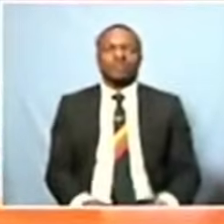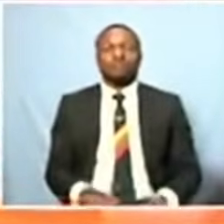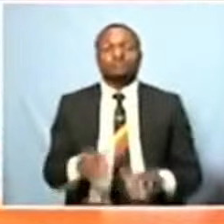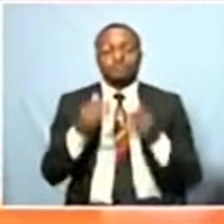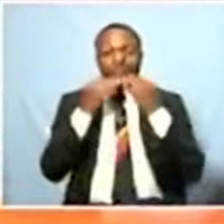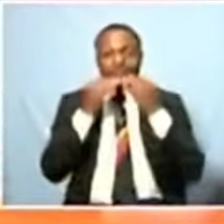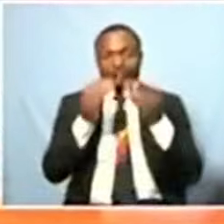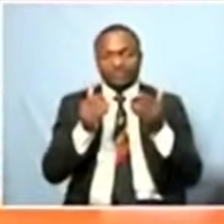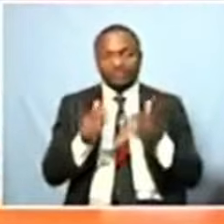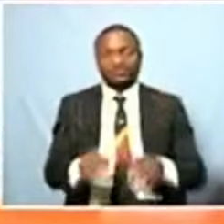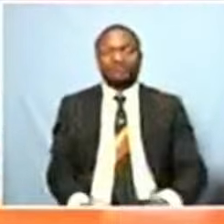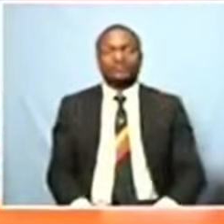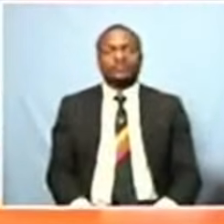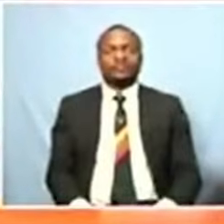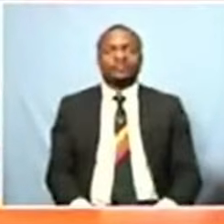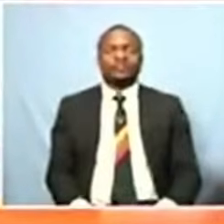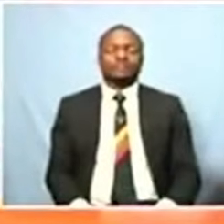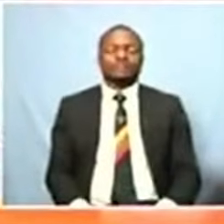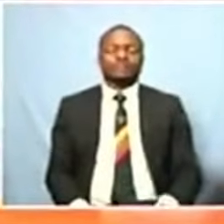Thank you.